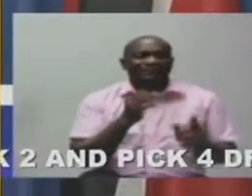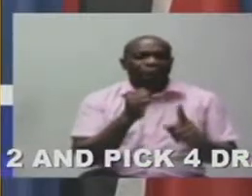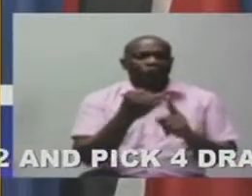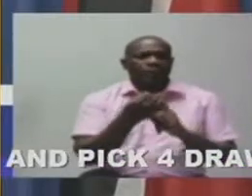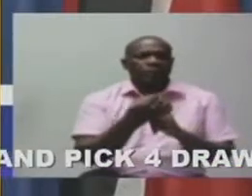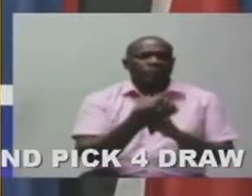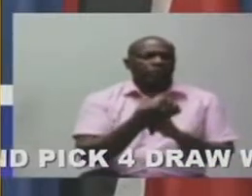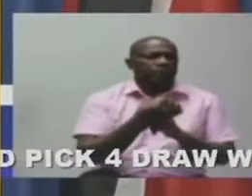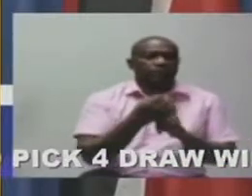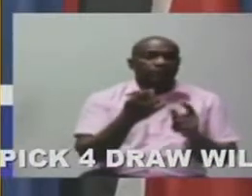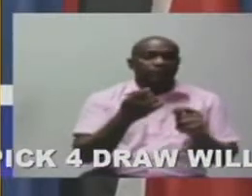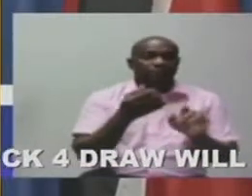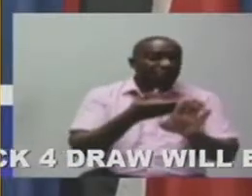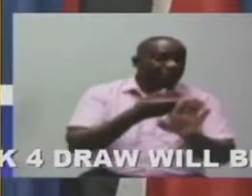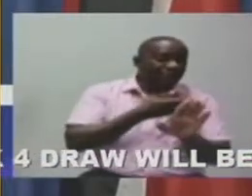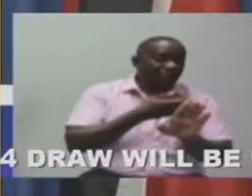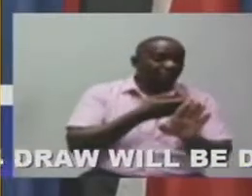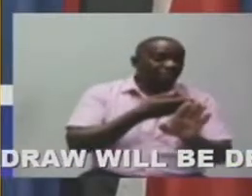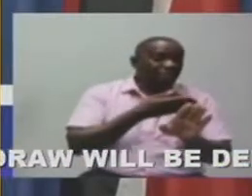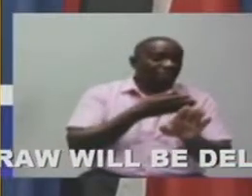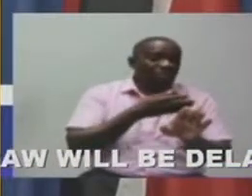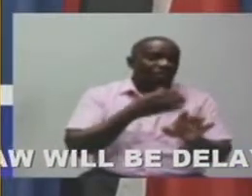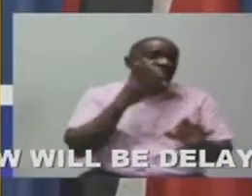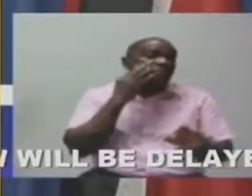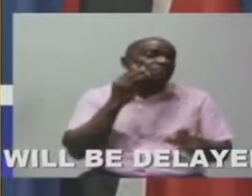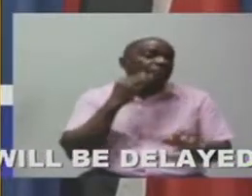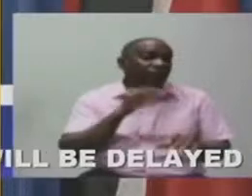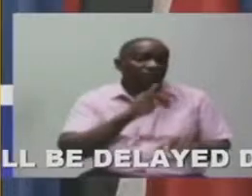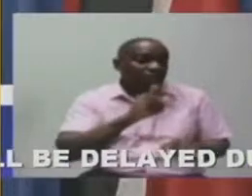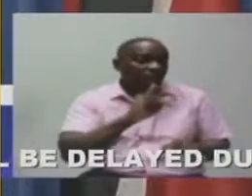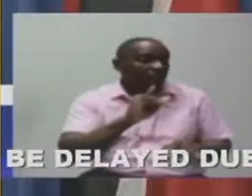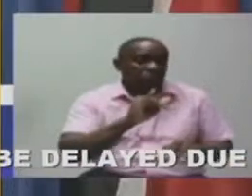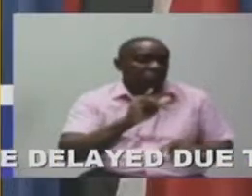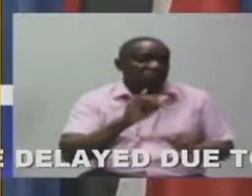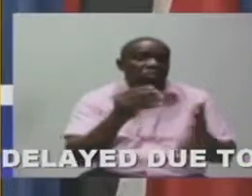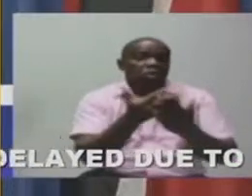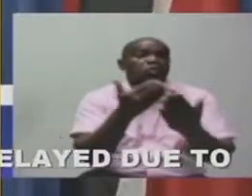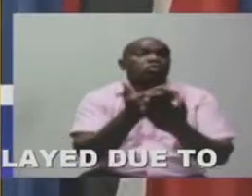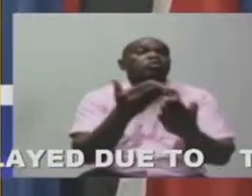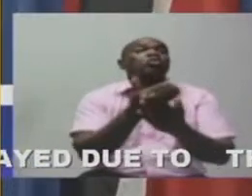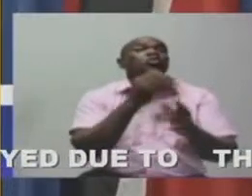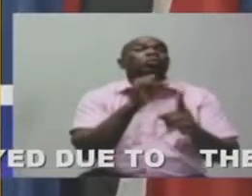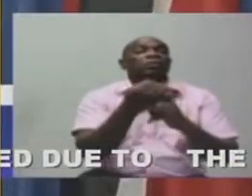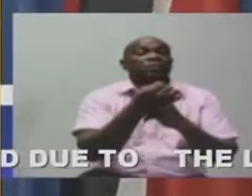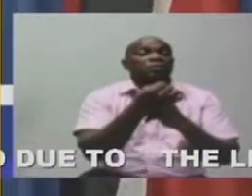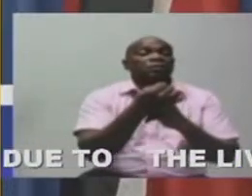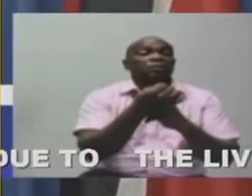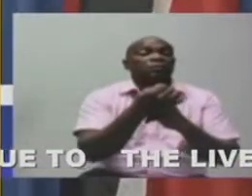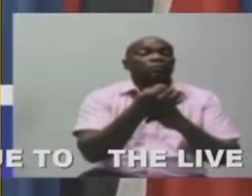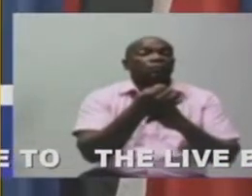what the long-term arrangement is with respect to this virus, the long-term arrangement.